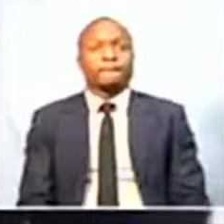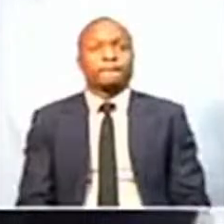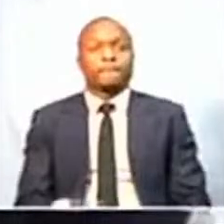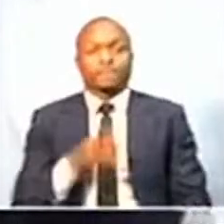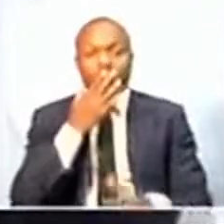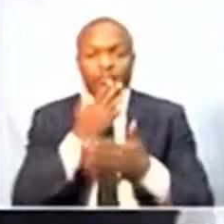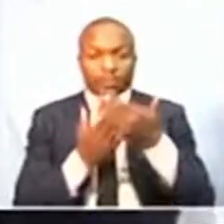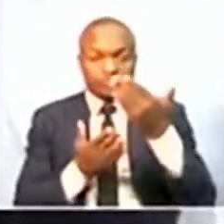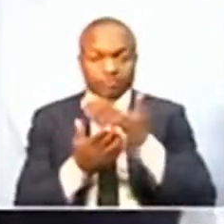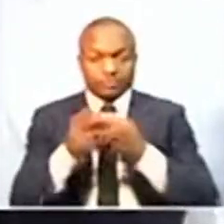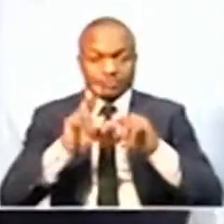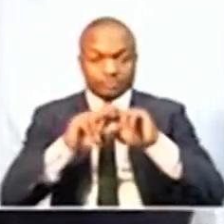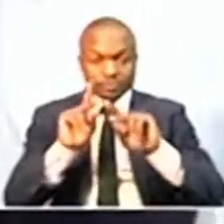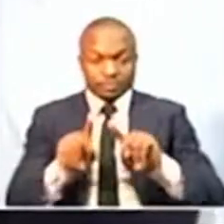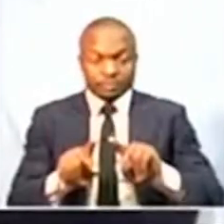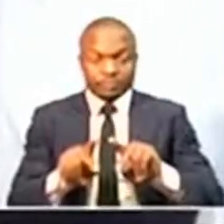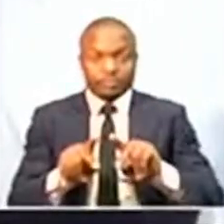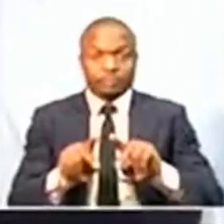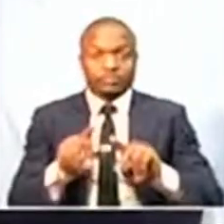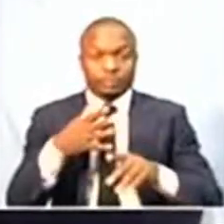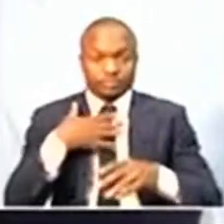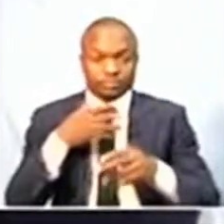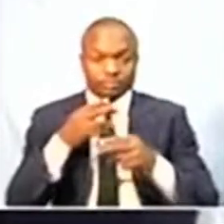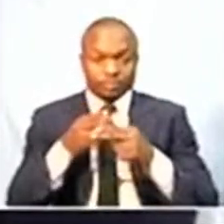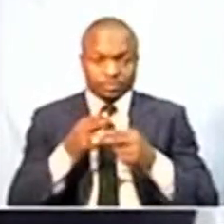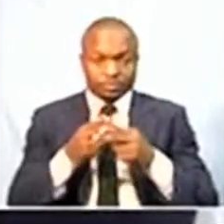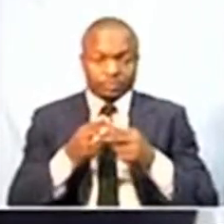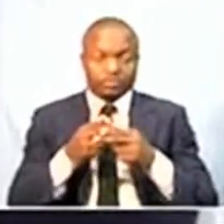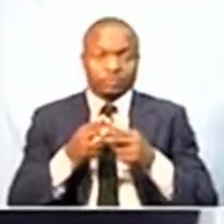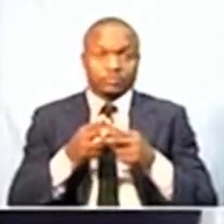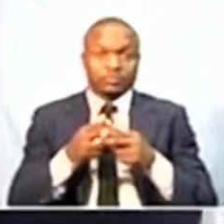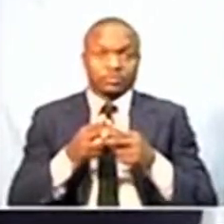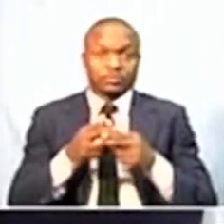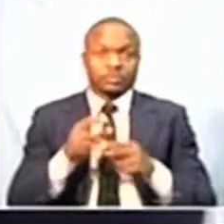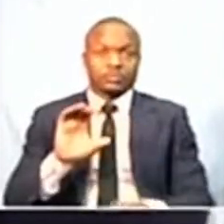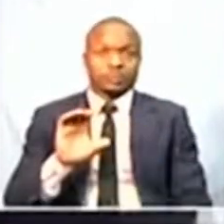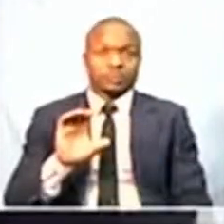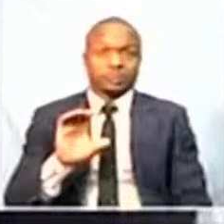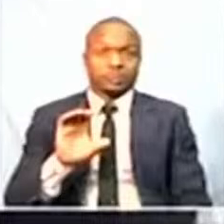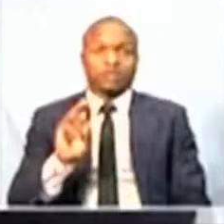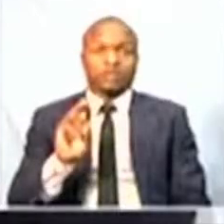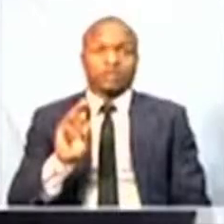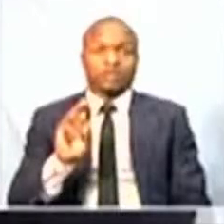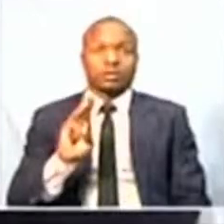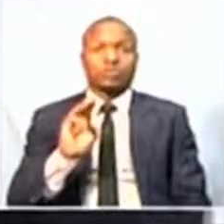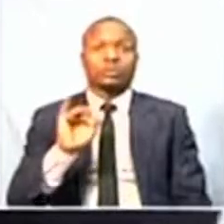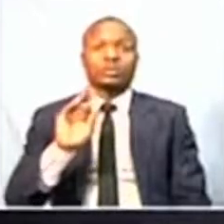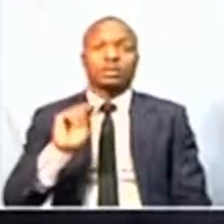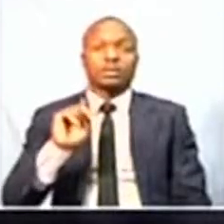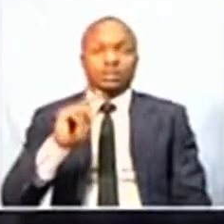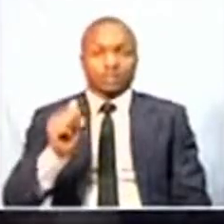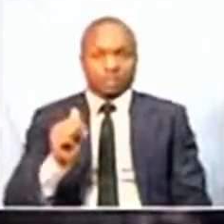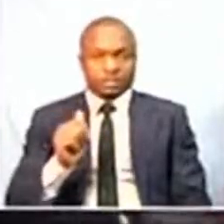Good morning, Chair. Good morning, members. I'm Chawinga Victor, former Director Engineering for SIWANG'ANDU.